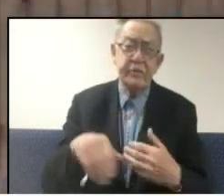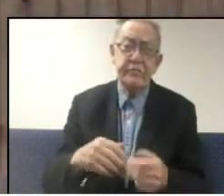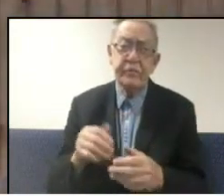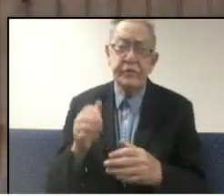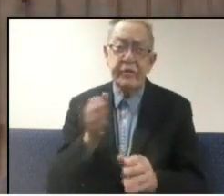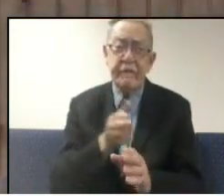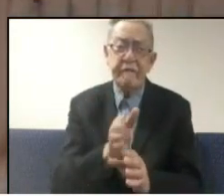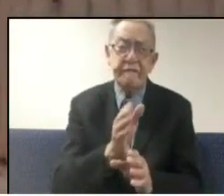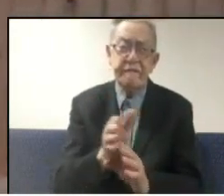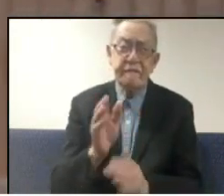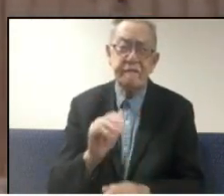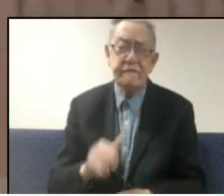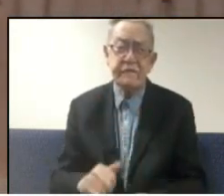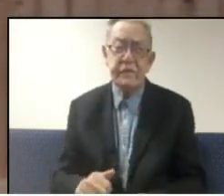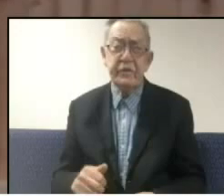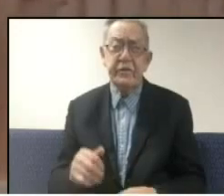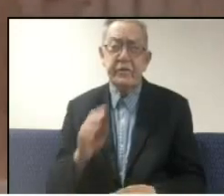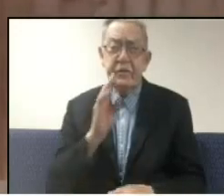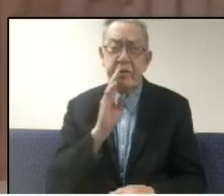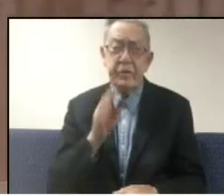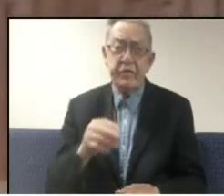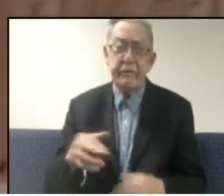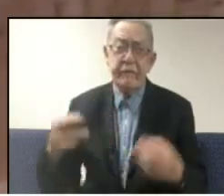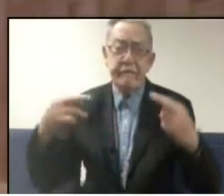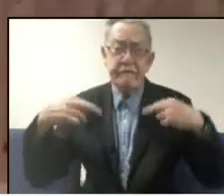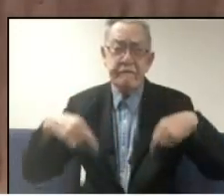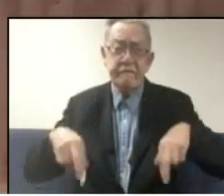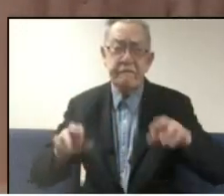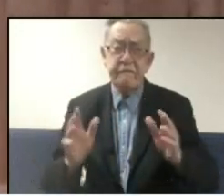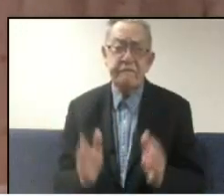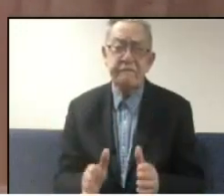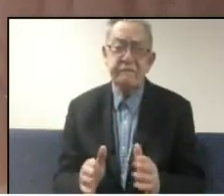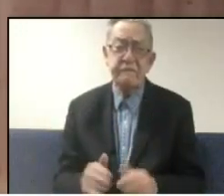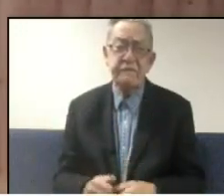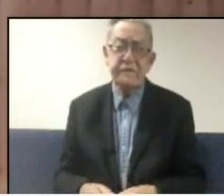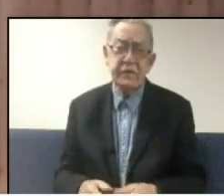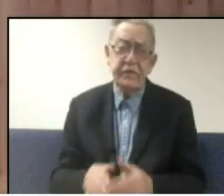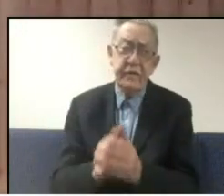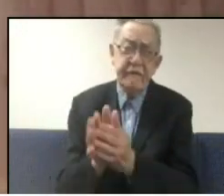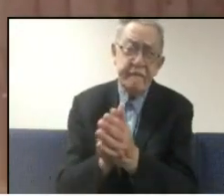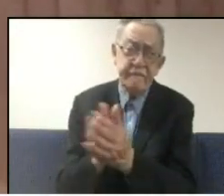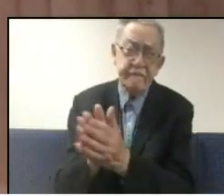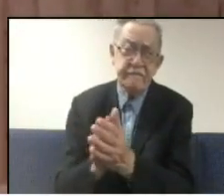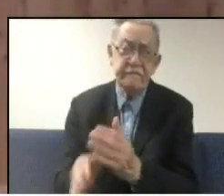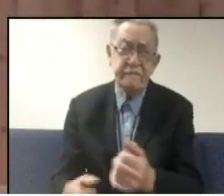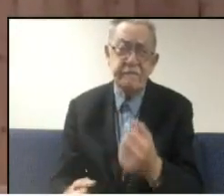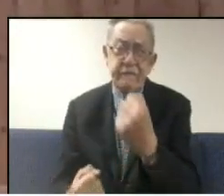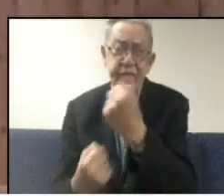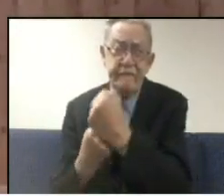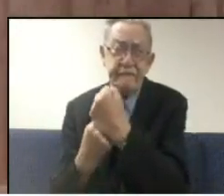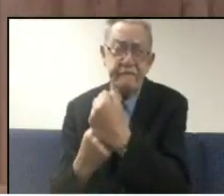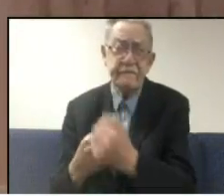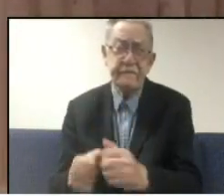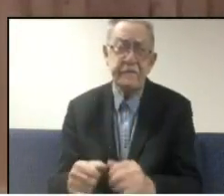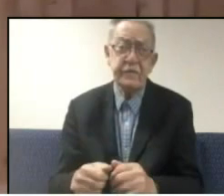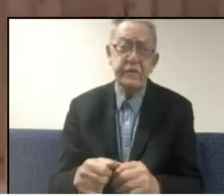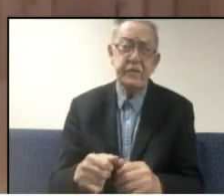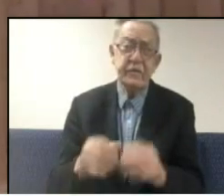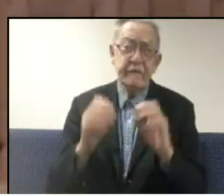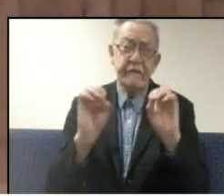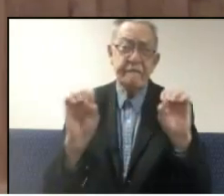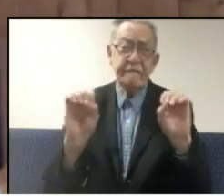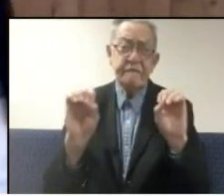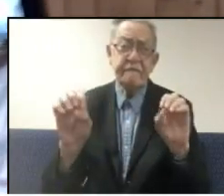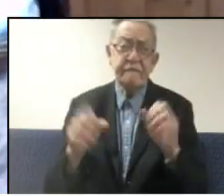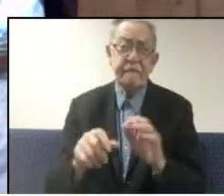be a rabbi. His career was to zealously uphold the law and the teachings of that. So when